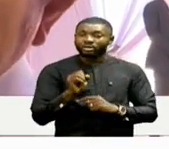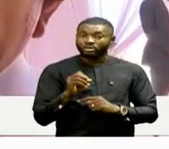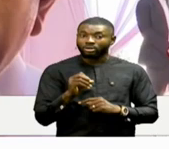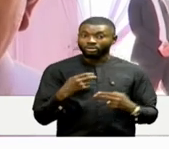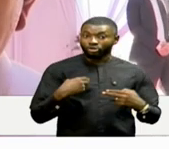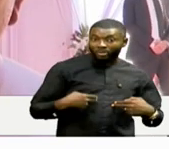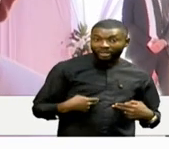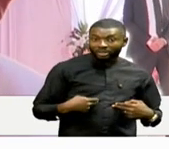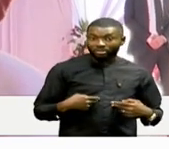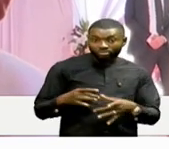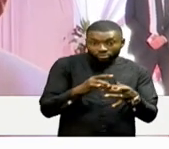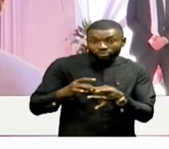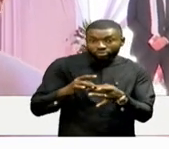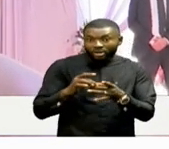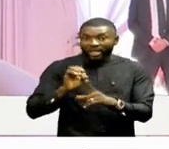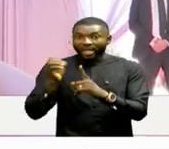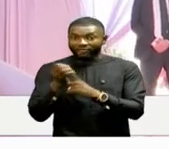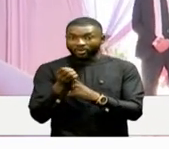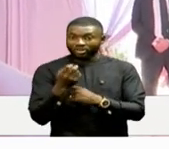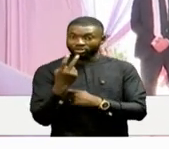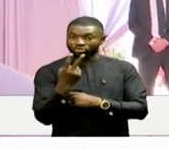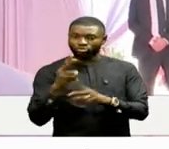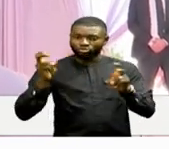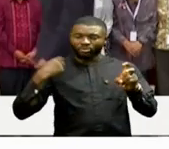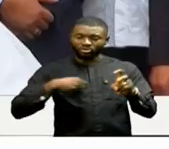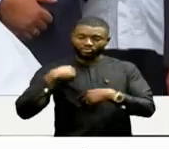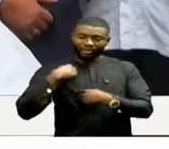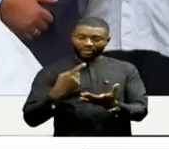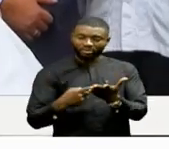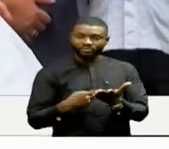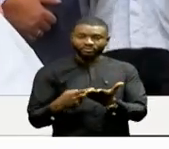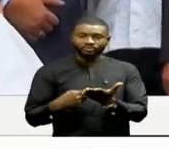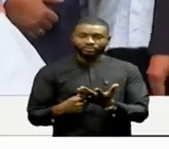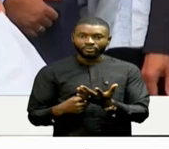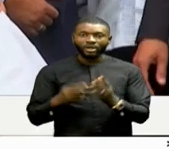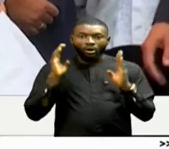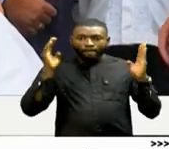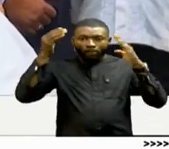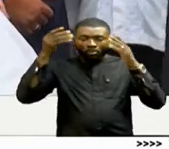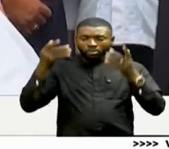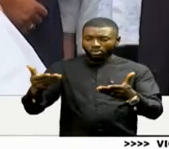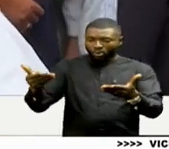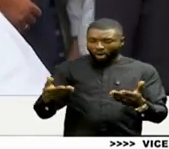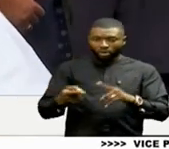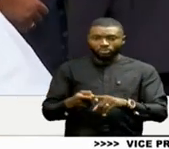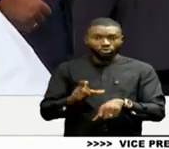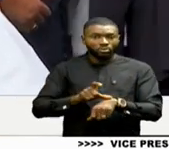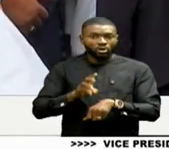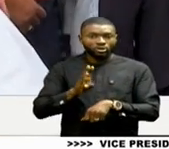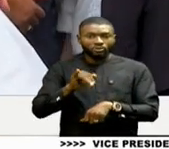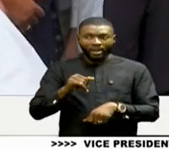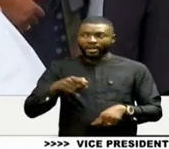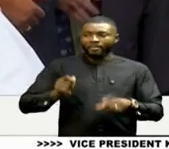humanity and environment, this is two kind of topics very important today. The Pope was welcomed to the mosque by a percussion